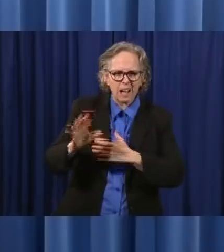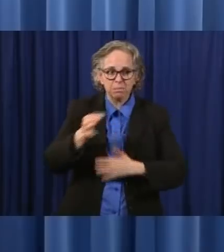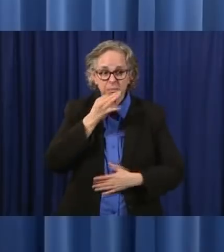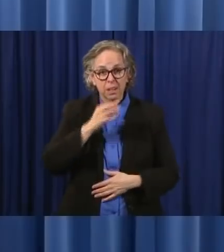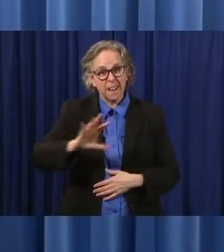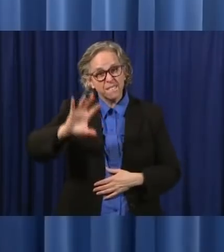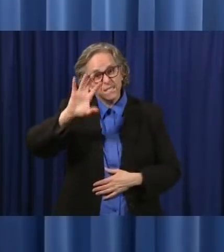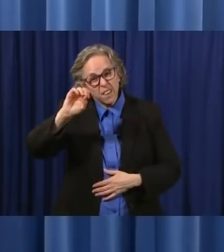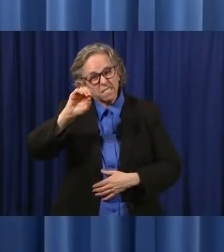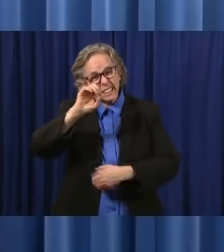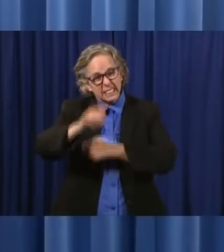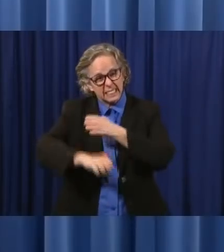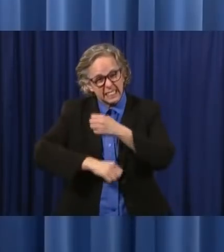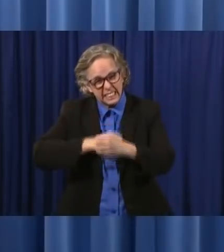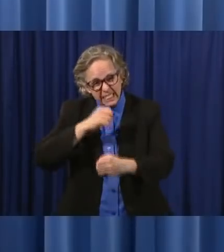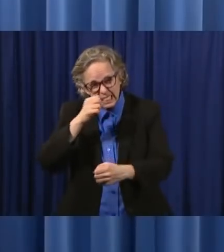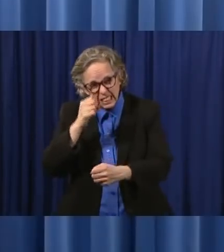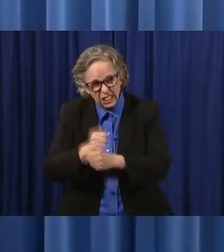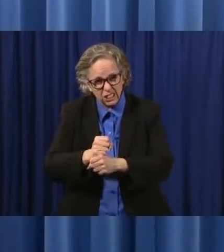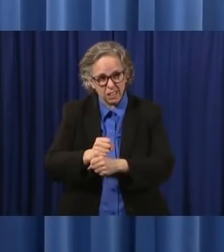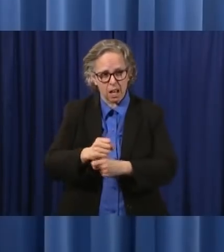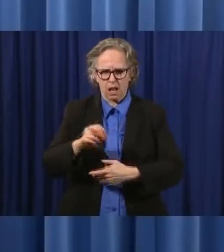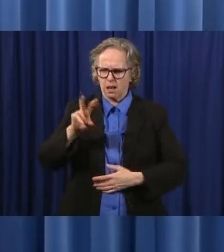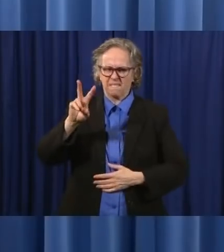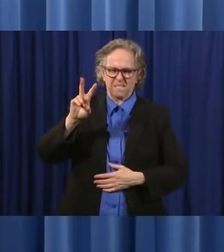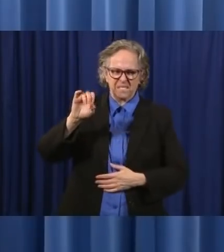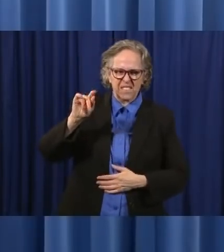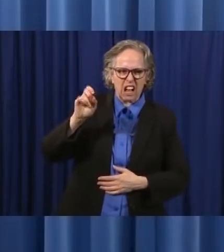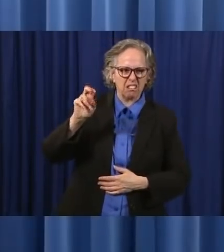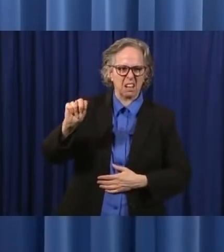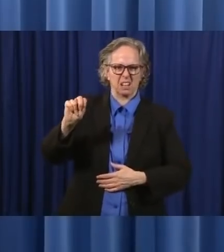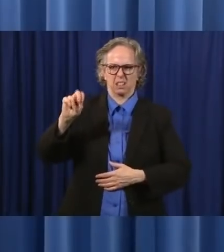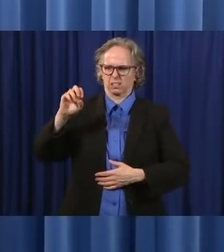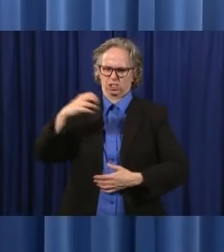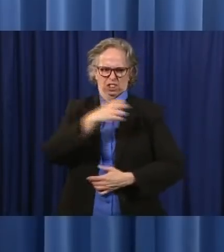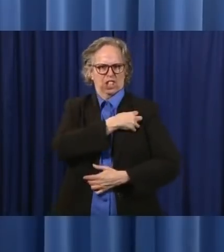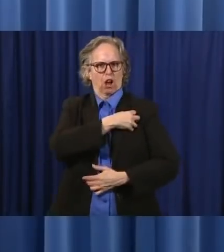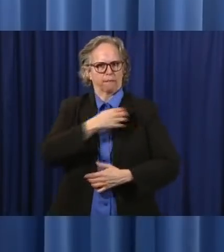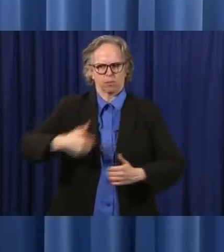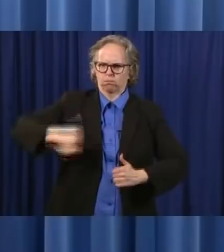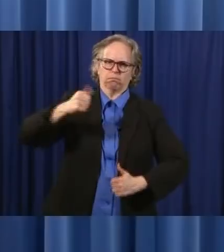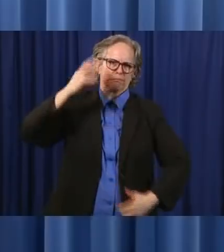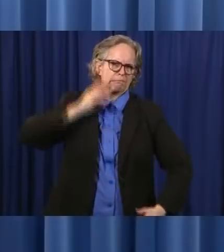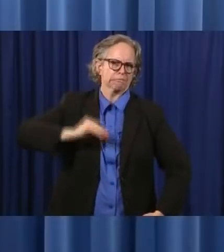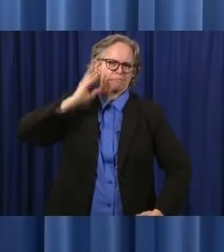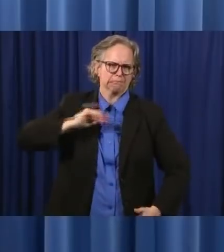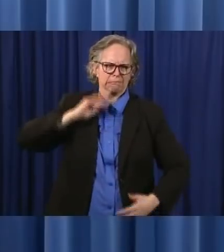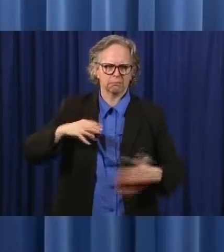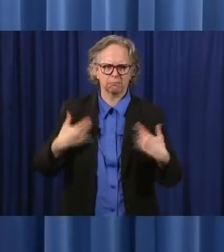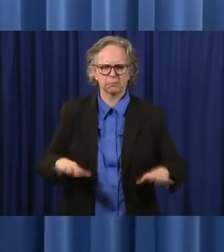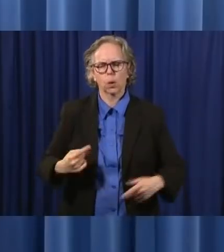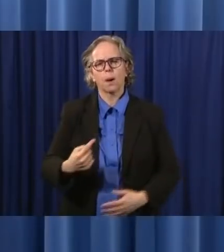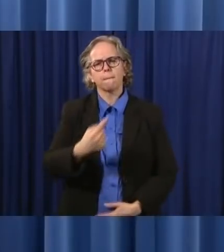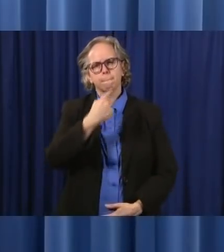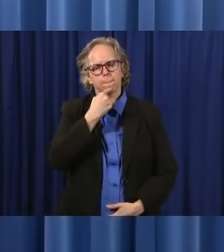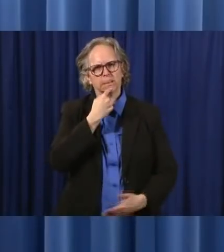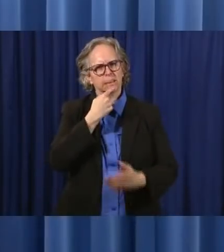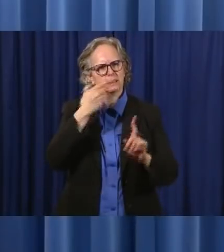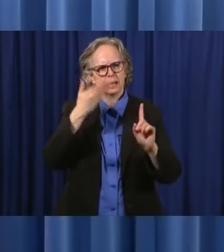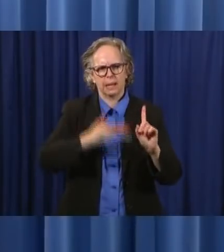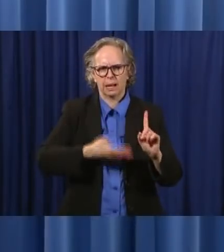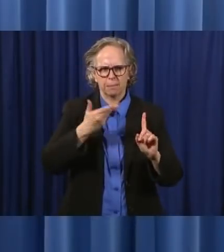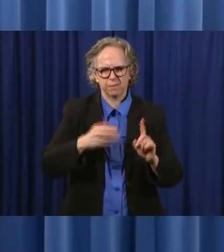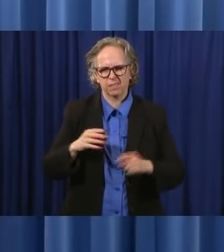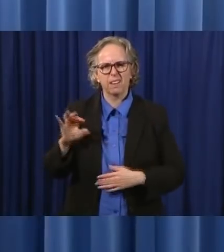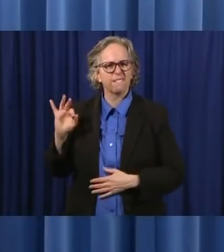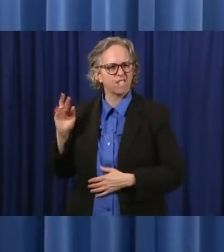veteran sheriff. So we miss him very, very much. Fran and I continue to think about